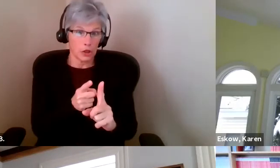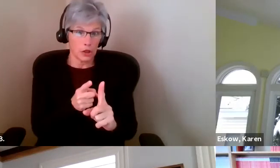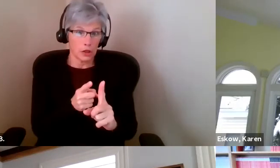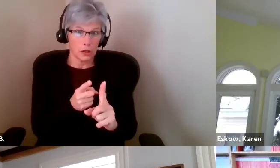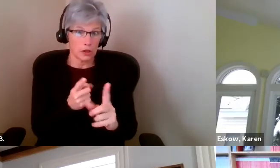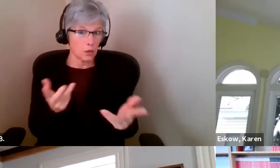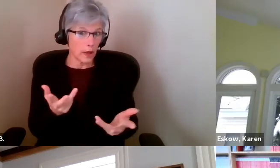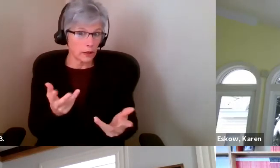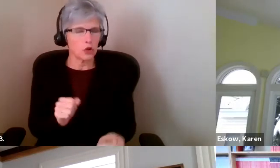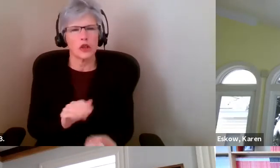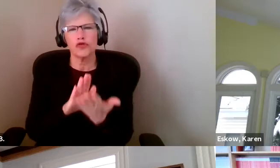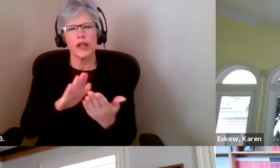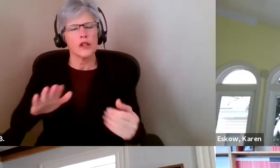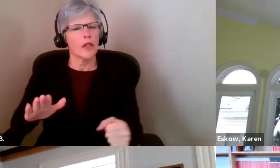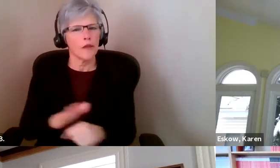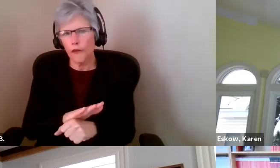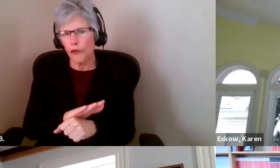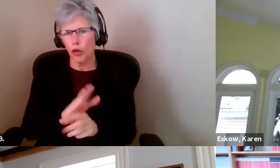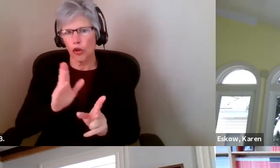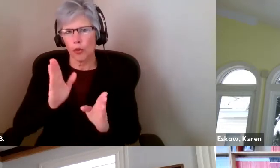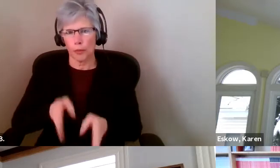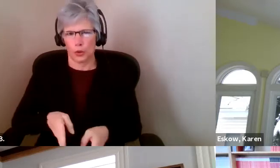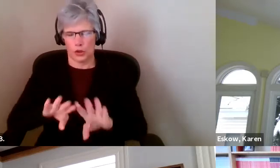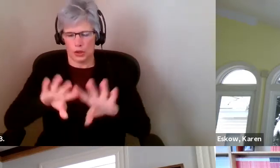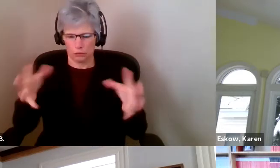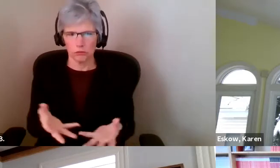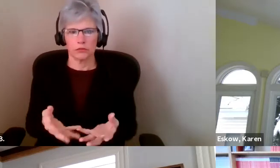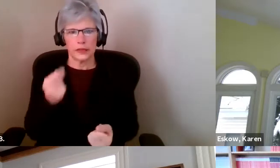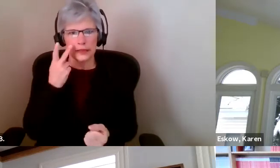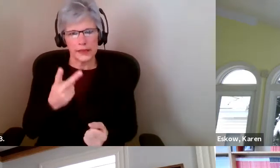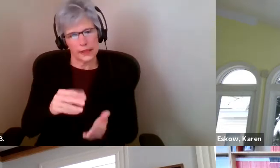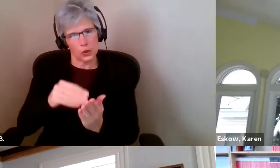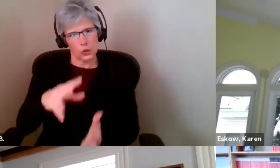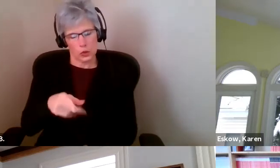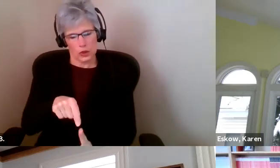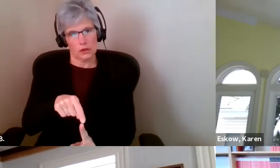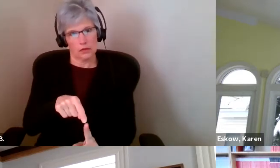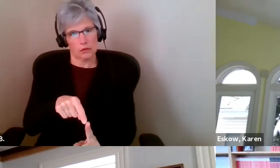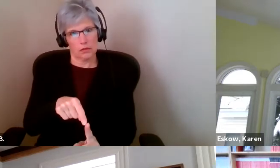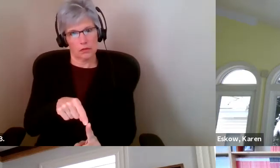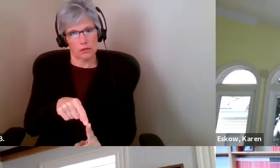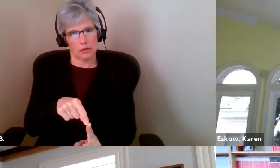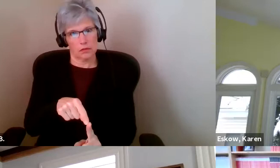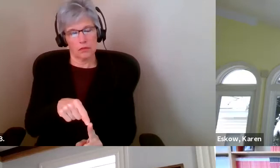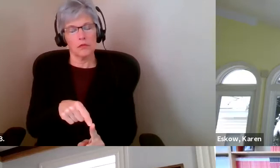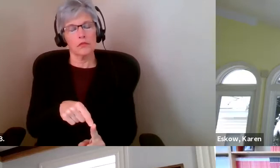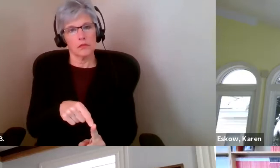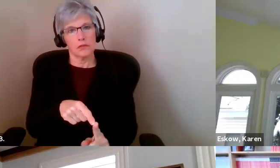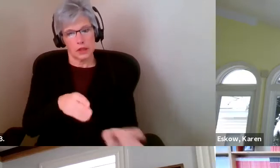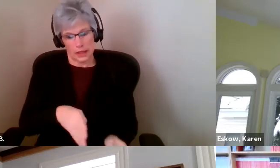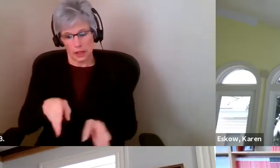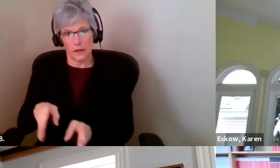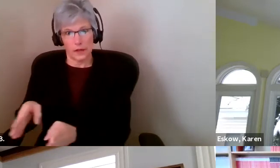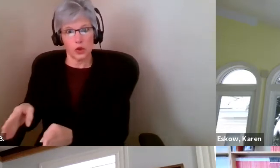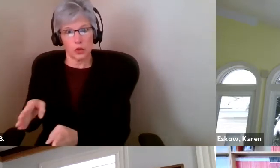person, looking at students as people who come, individuals who come to us from, you